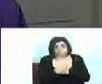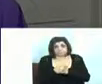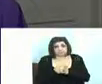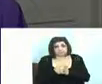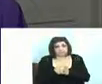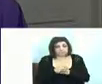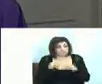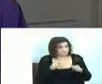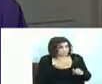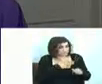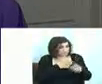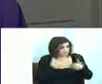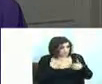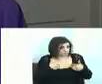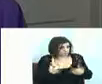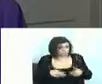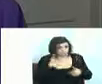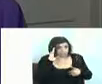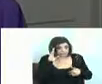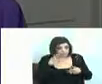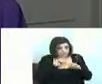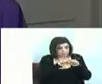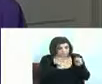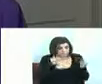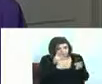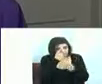This is my body, which is going to be broken for you, Amy."